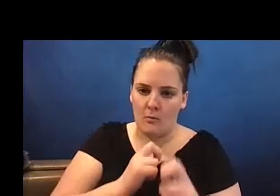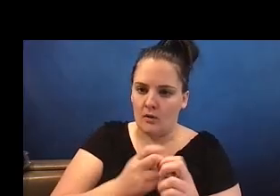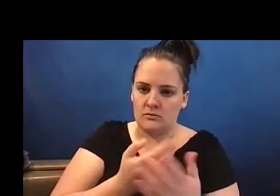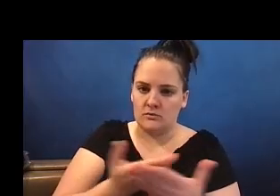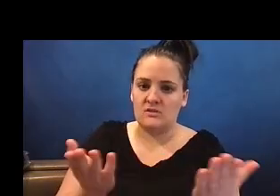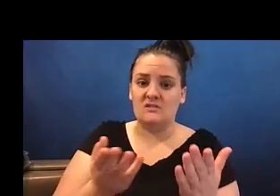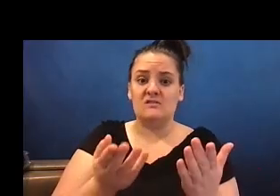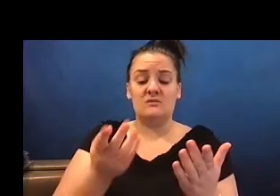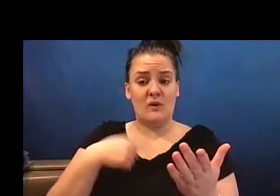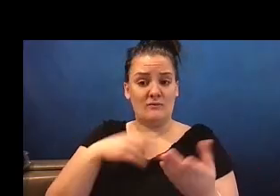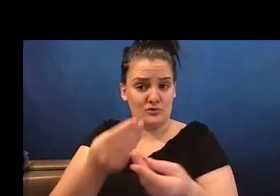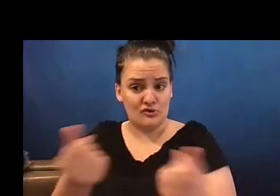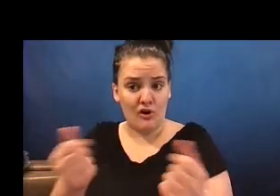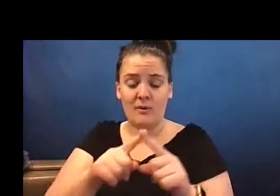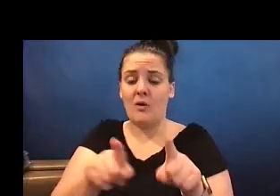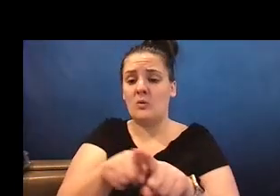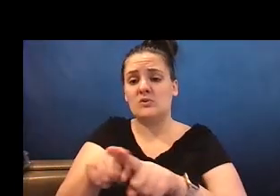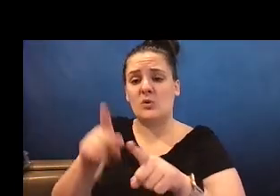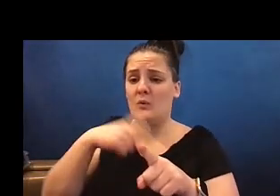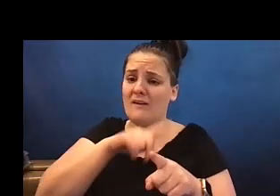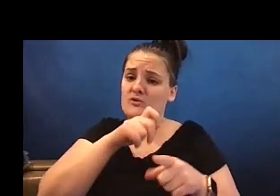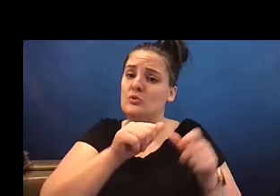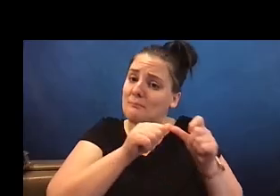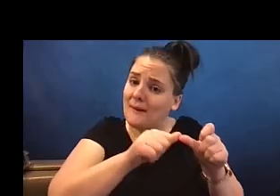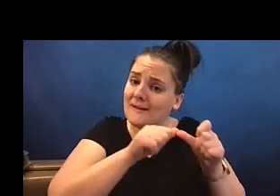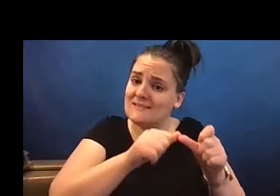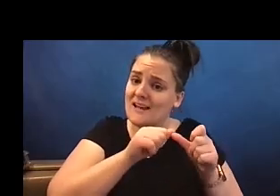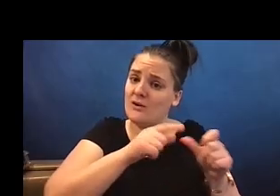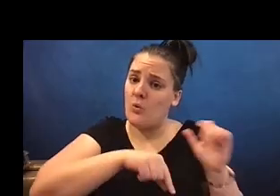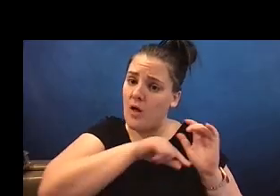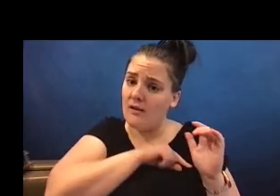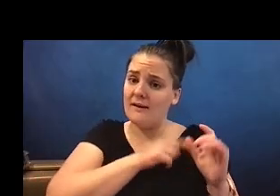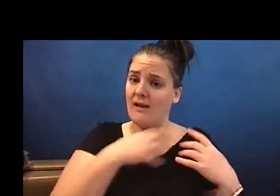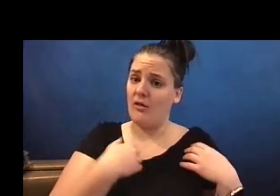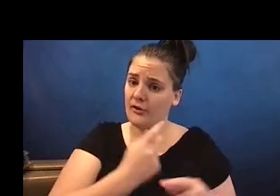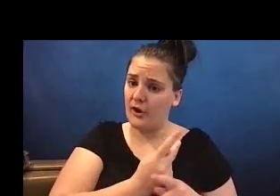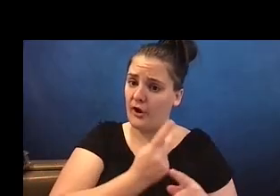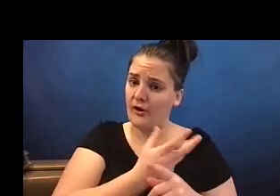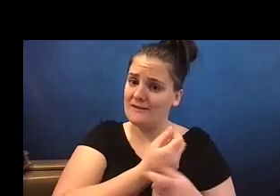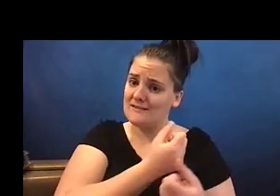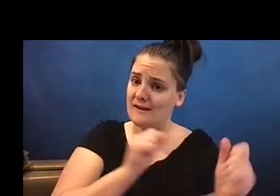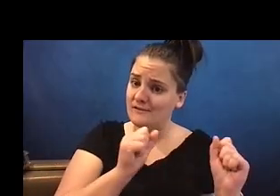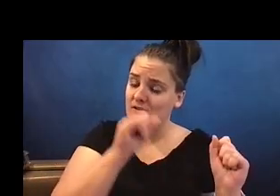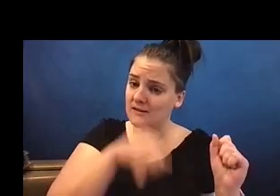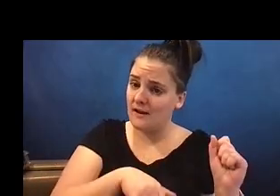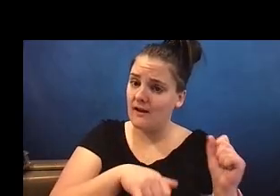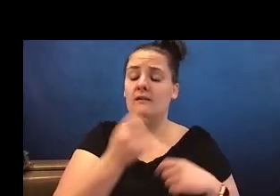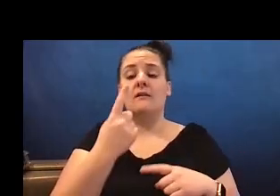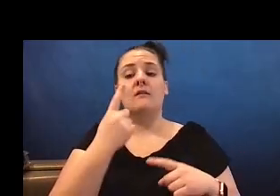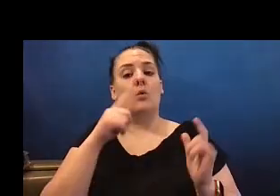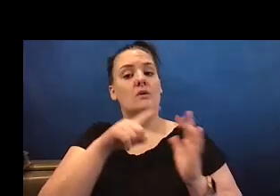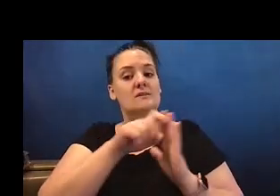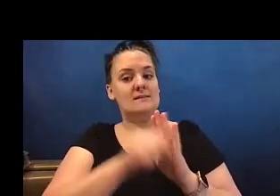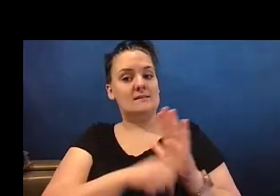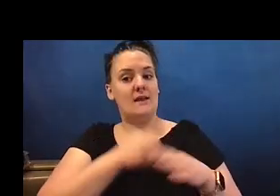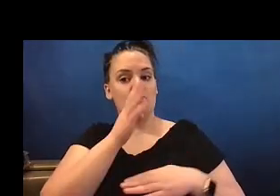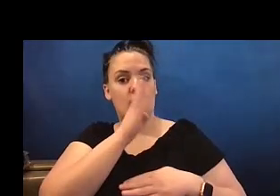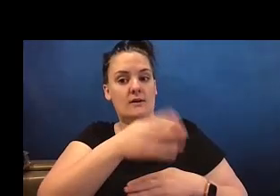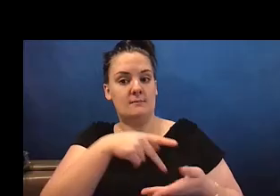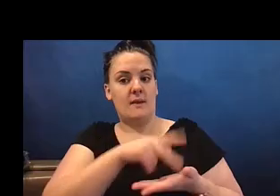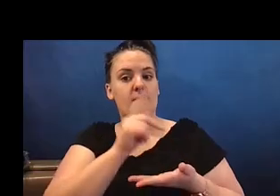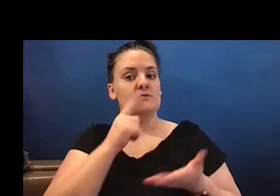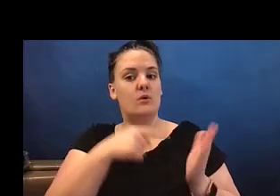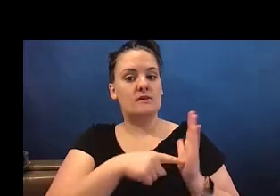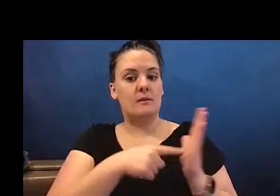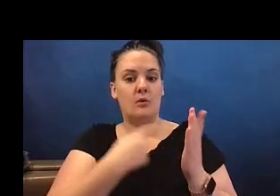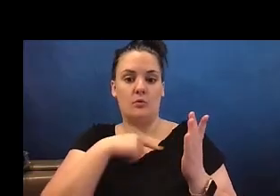safety. And if you look at, even if we're successful in getting an increase in state-directed payments, so let's try and increase the amount of